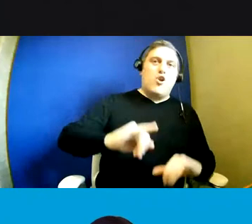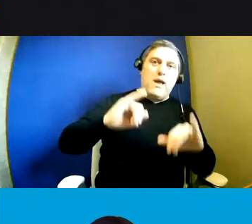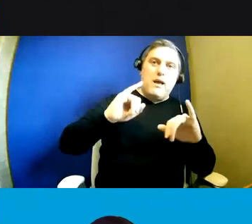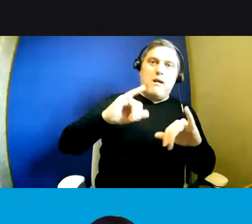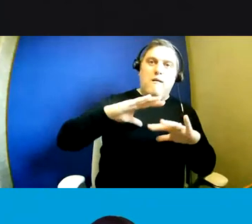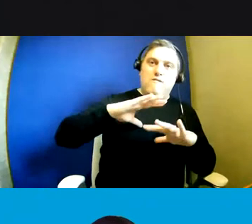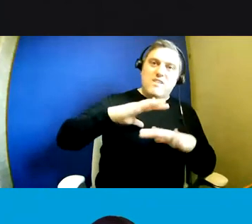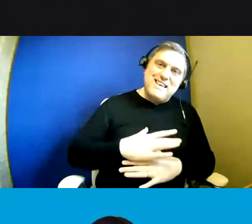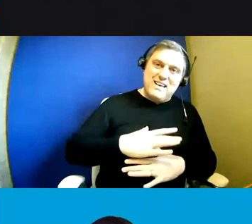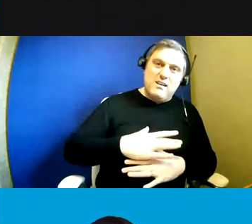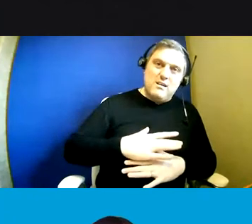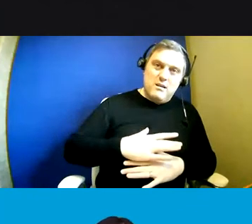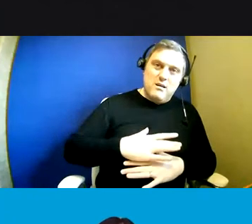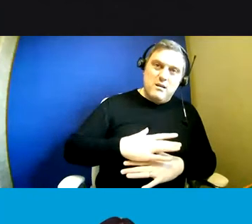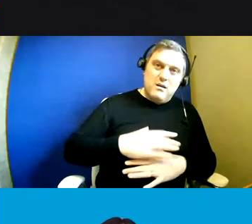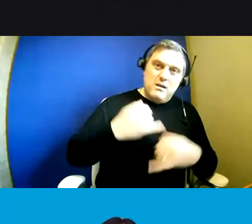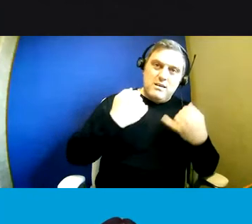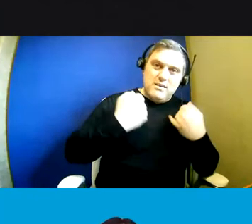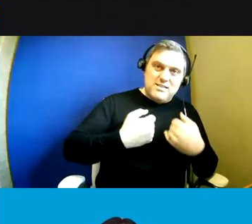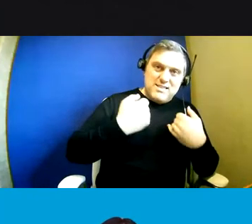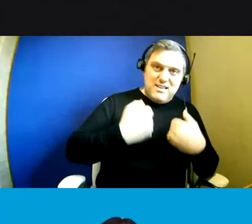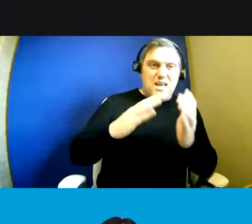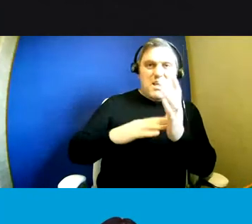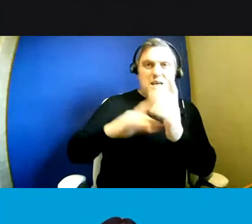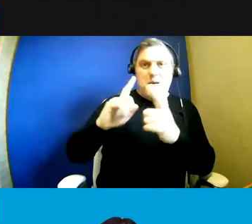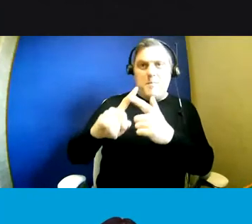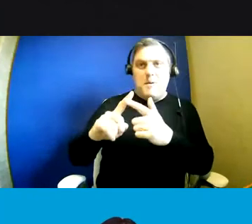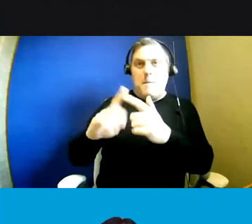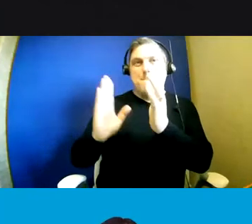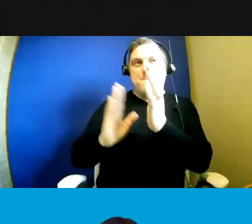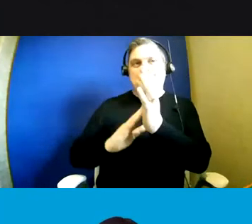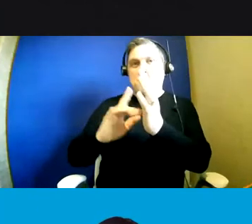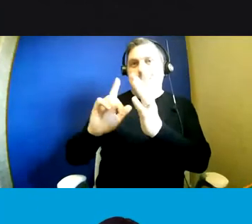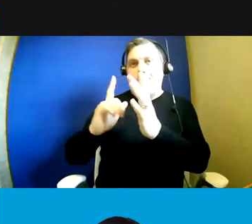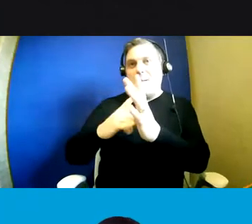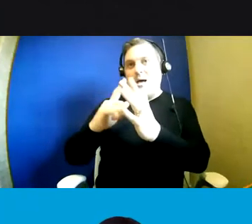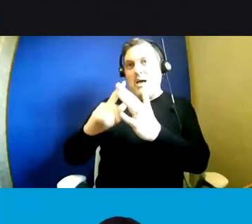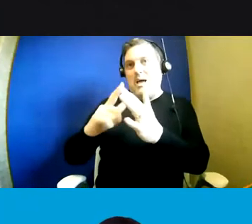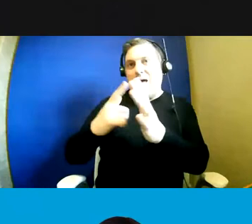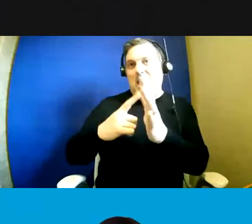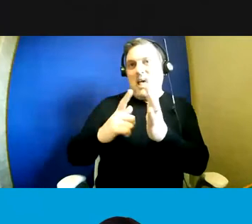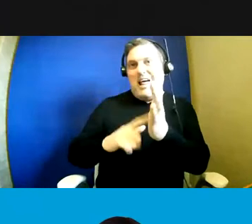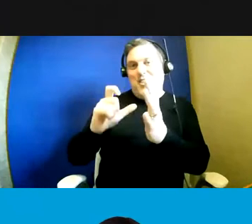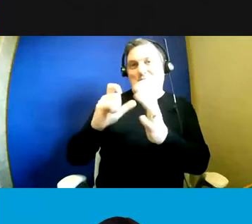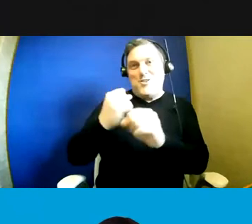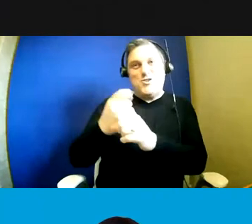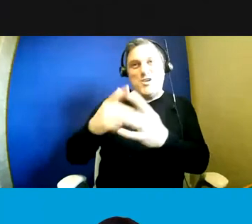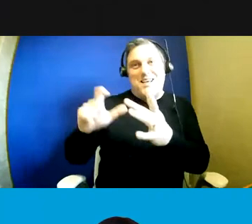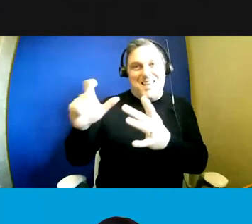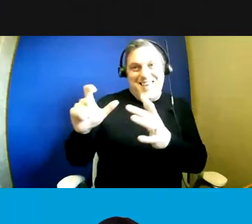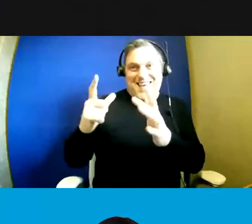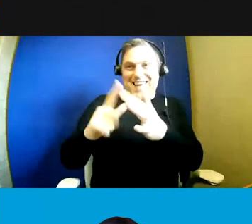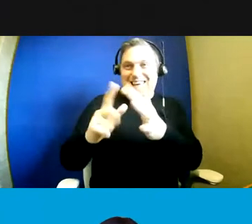and ME stands for myalgic encephalopathy. I'm wondering how you're going to sign that, Simon.